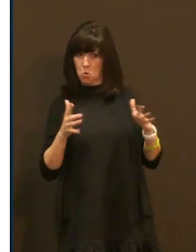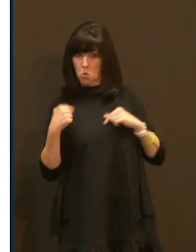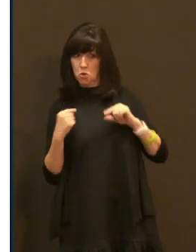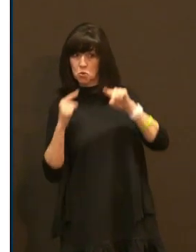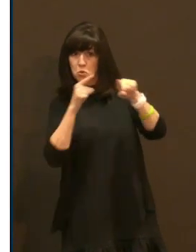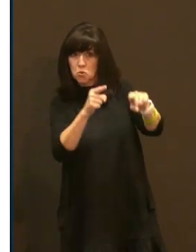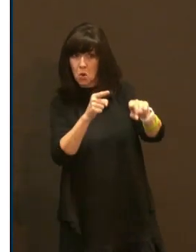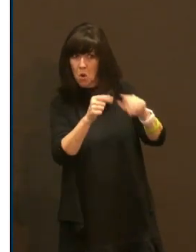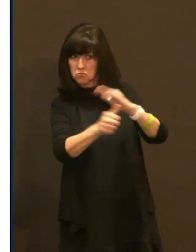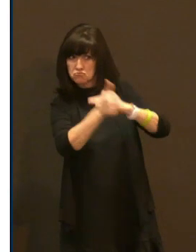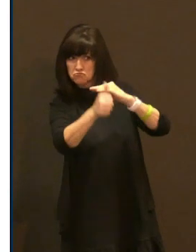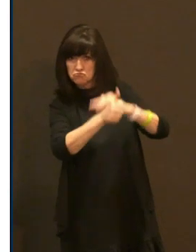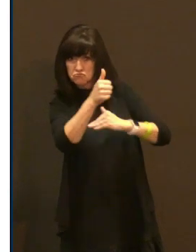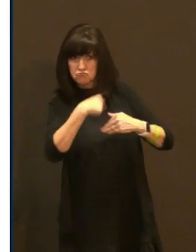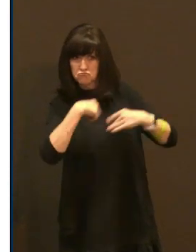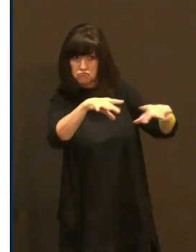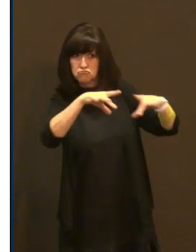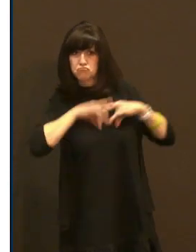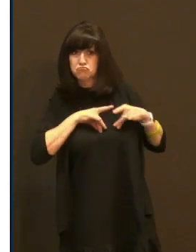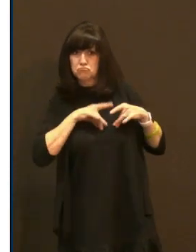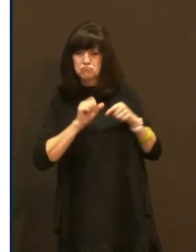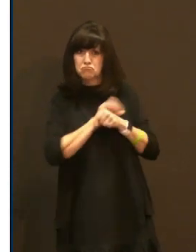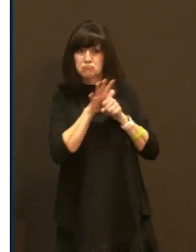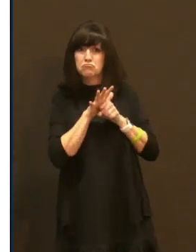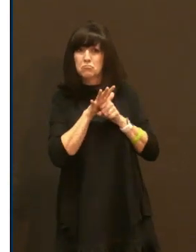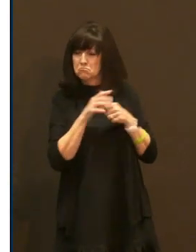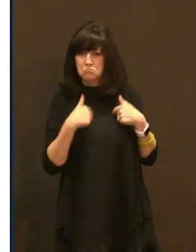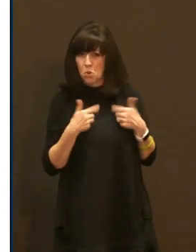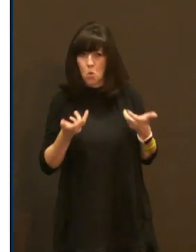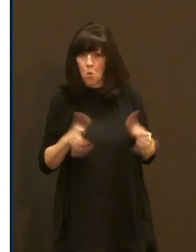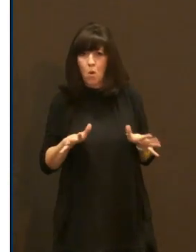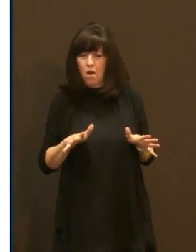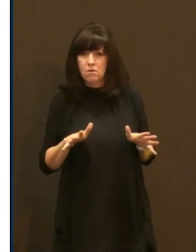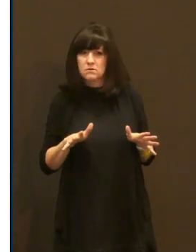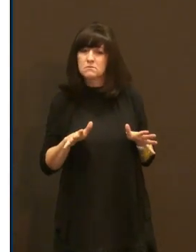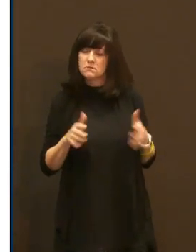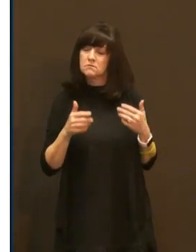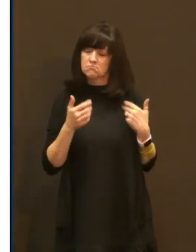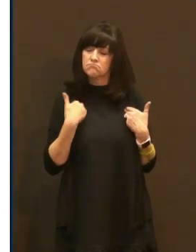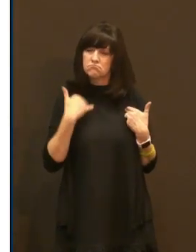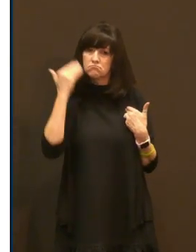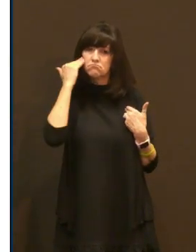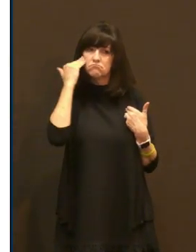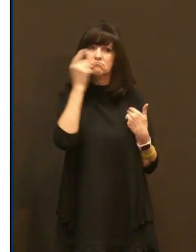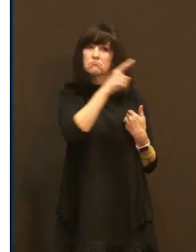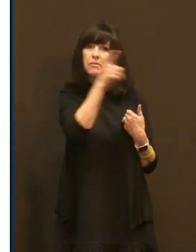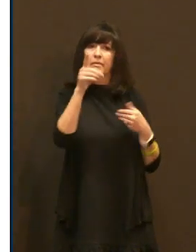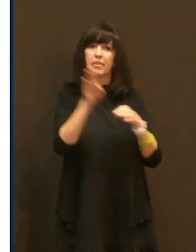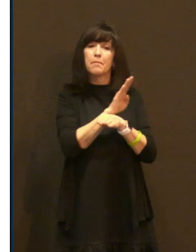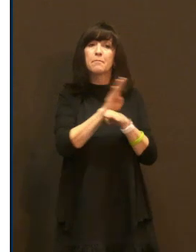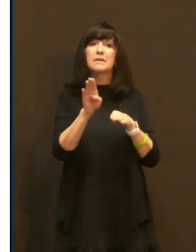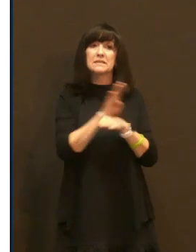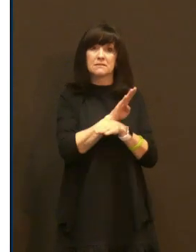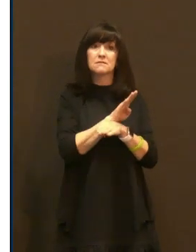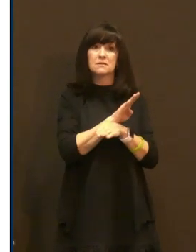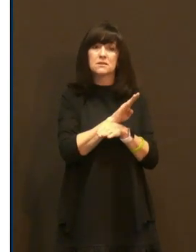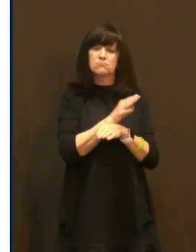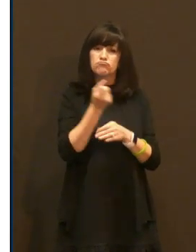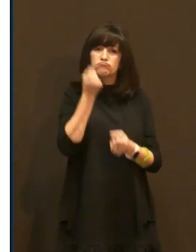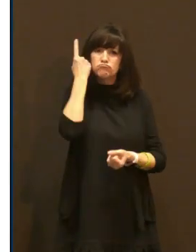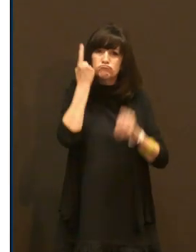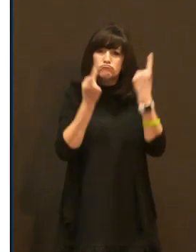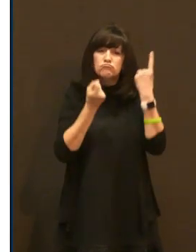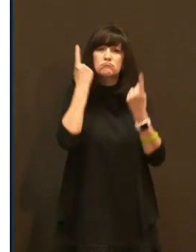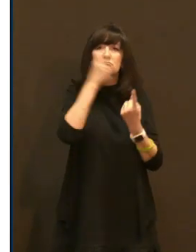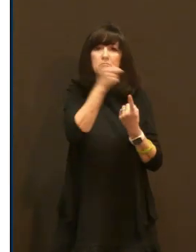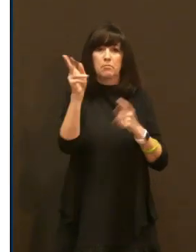business sector partners really understand that and appreciate that. But we're really going to be relying on